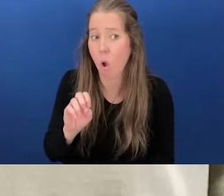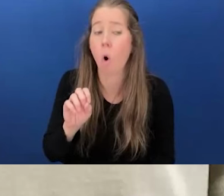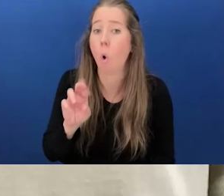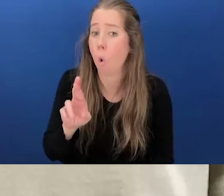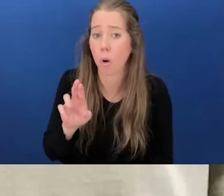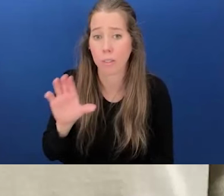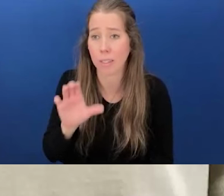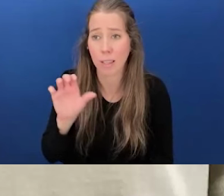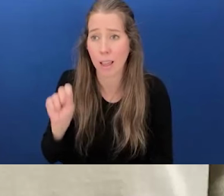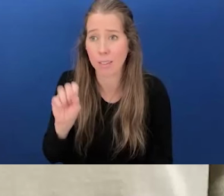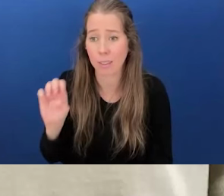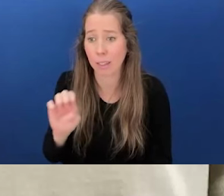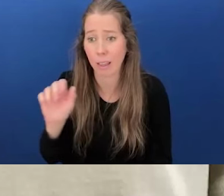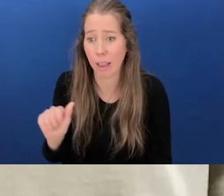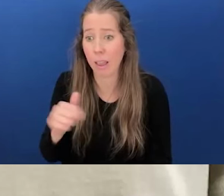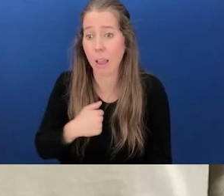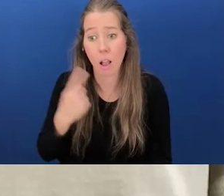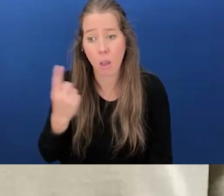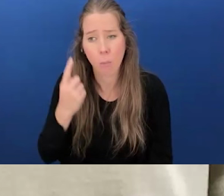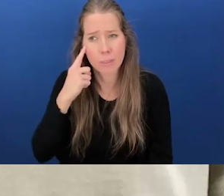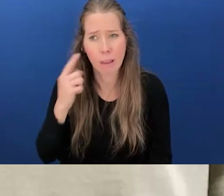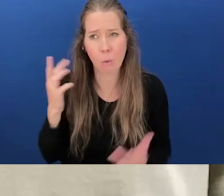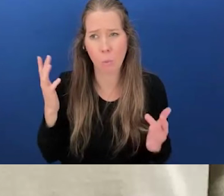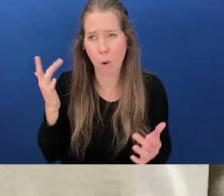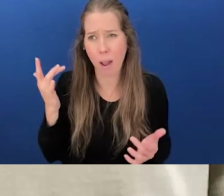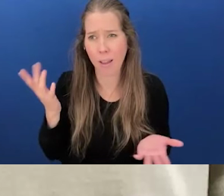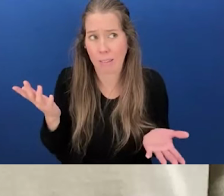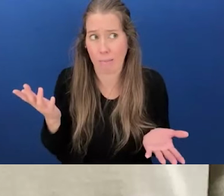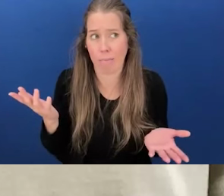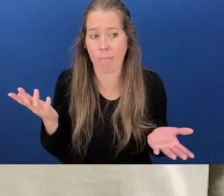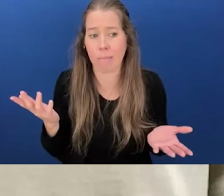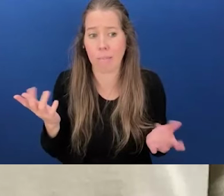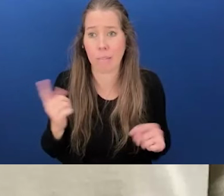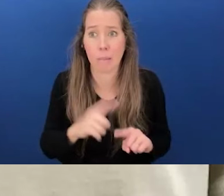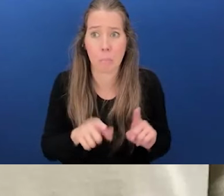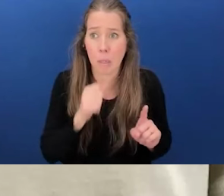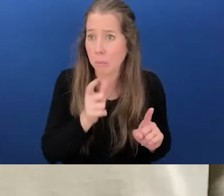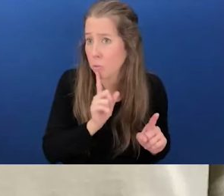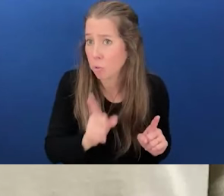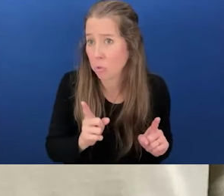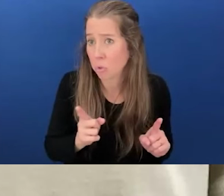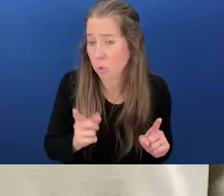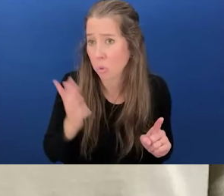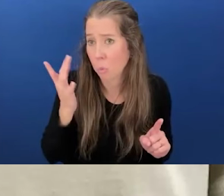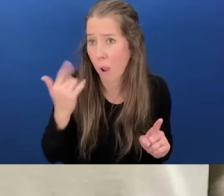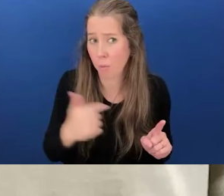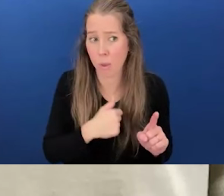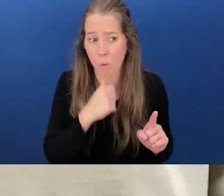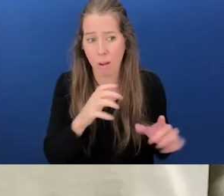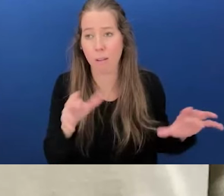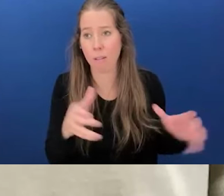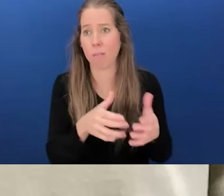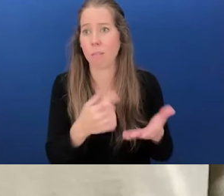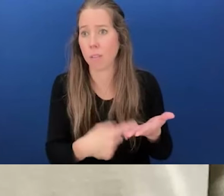CSEA. And I always thought why, but I'm not too sure as to why we were not. And